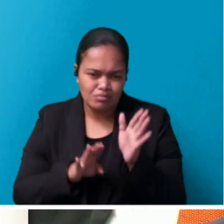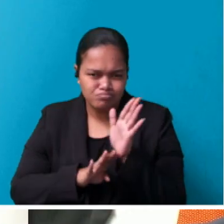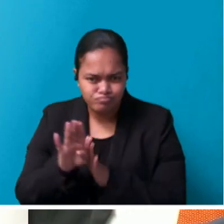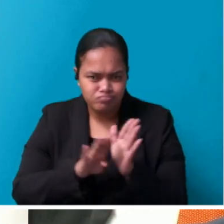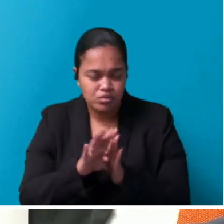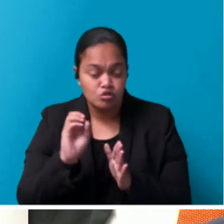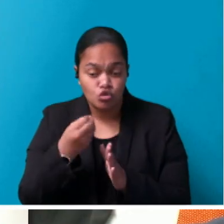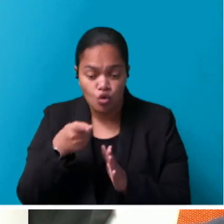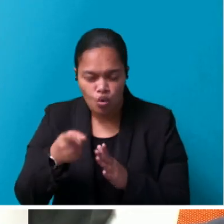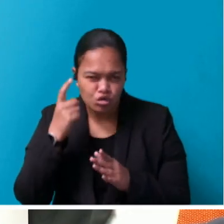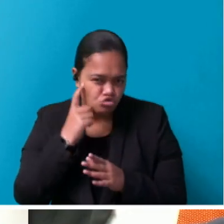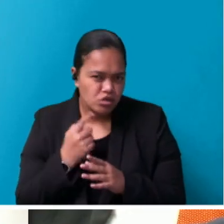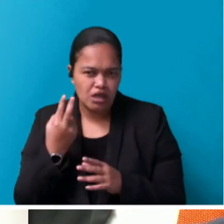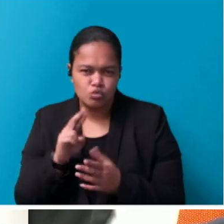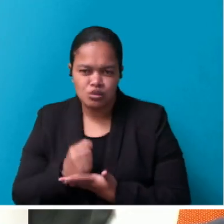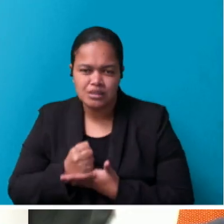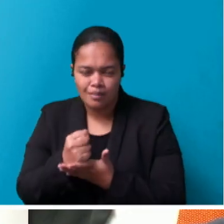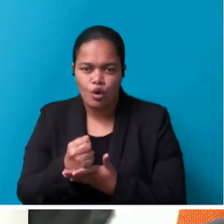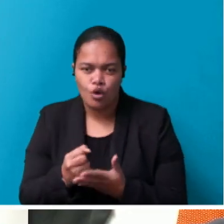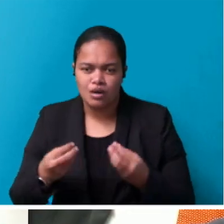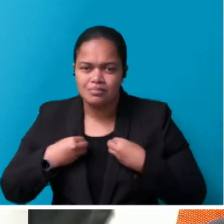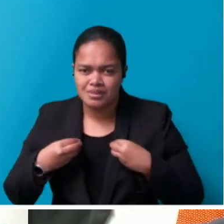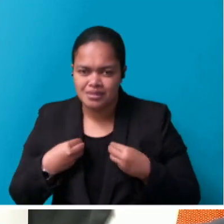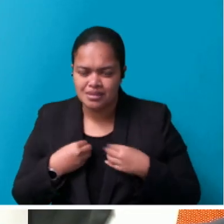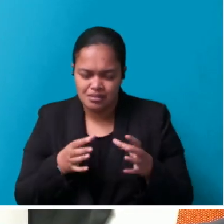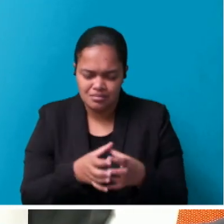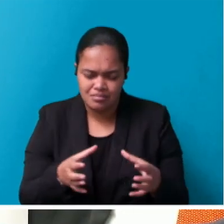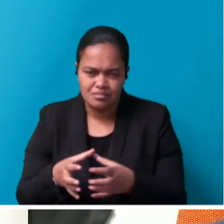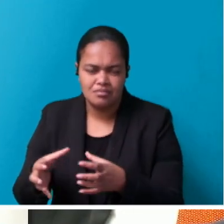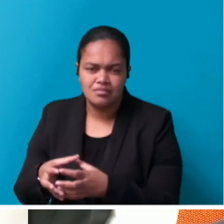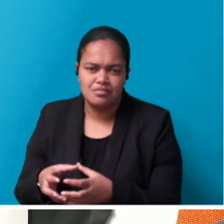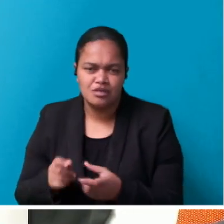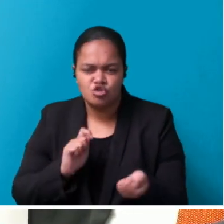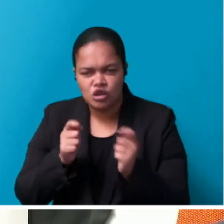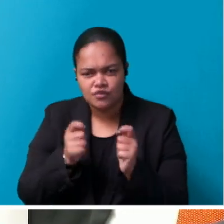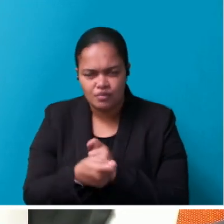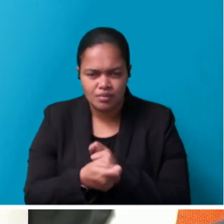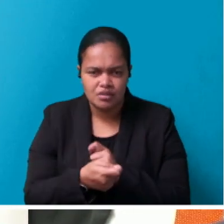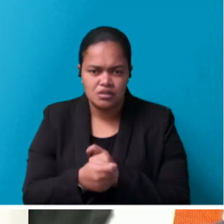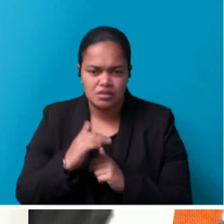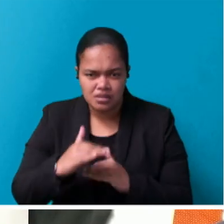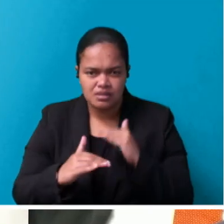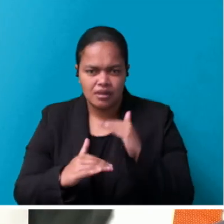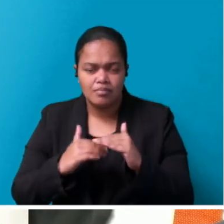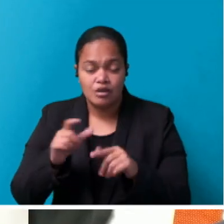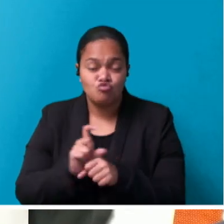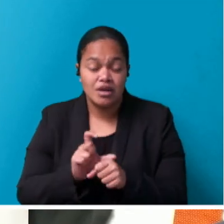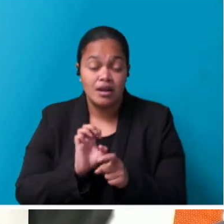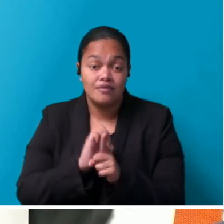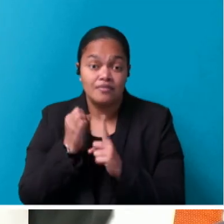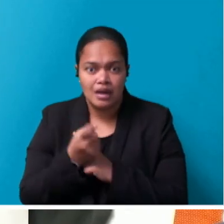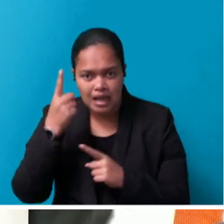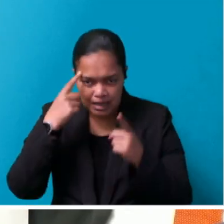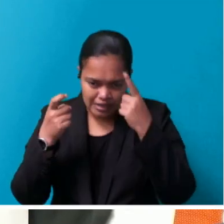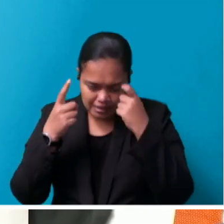pillar focuses on supporting MSMEs in their digital transformation journey, and creating an environment where ideas